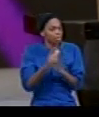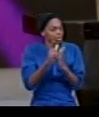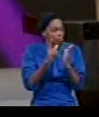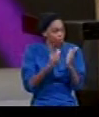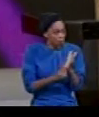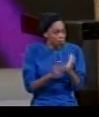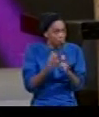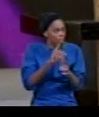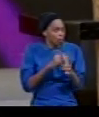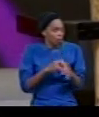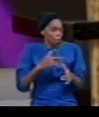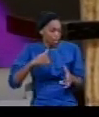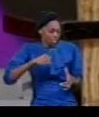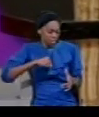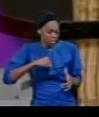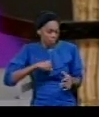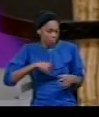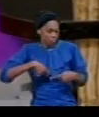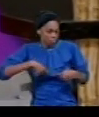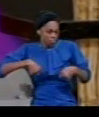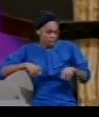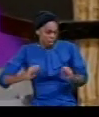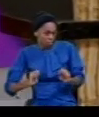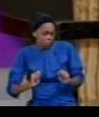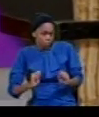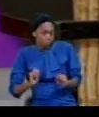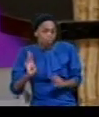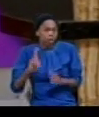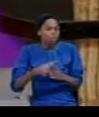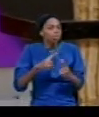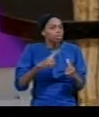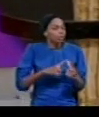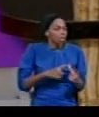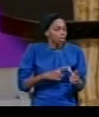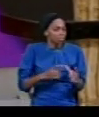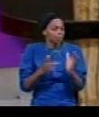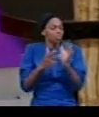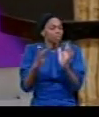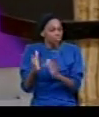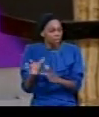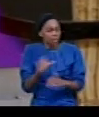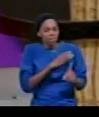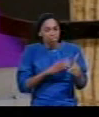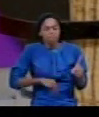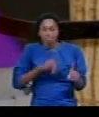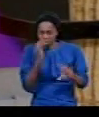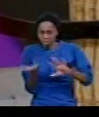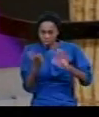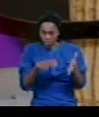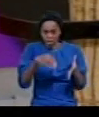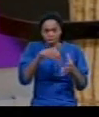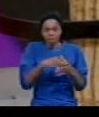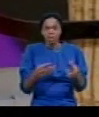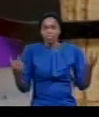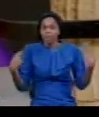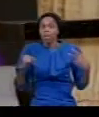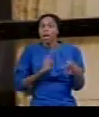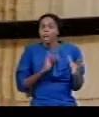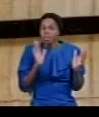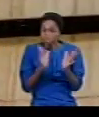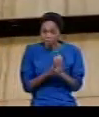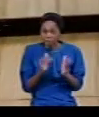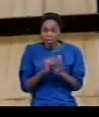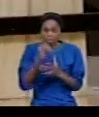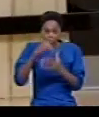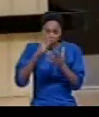by self-endeavor, then Christ is dead in vain. I pray that in your life, in my